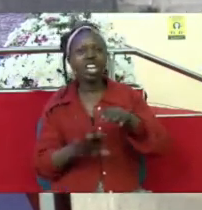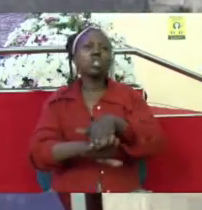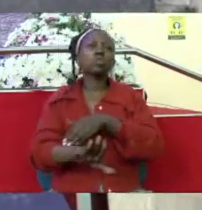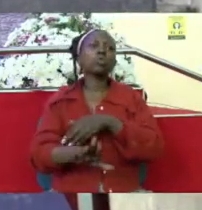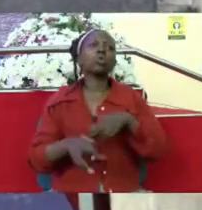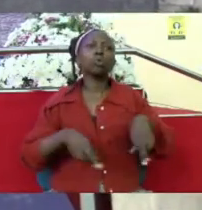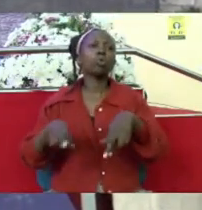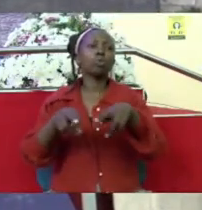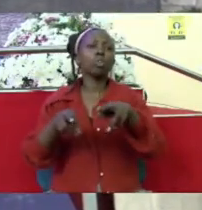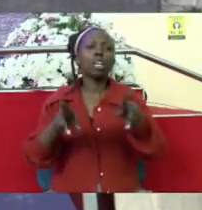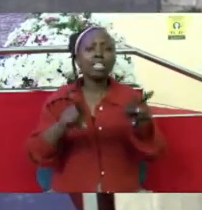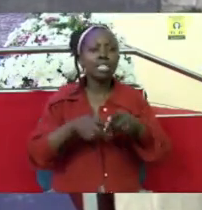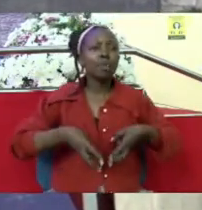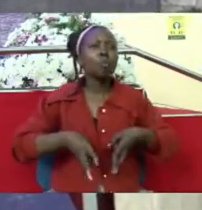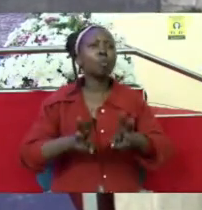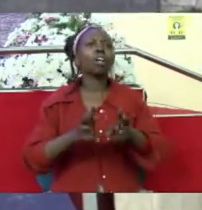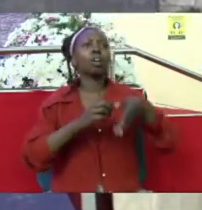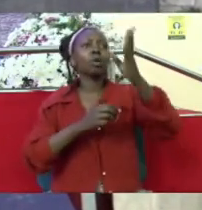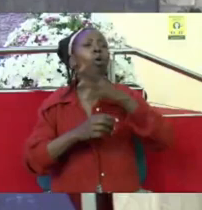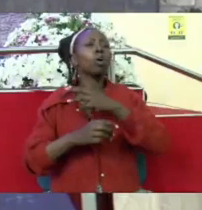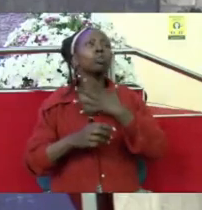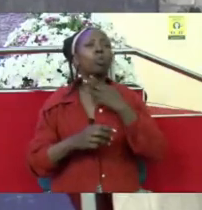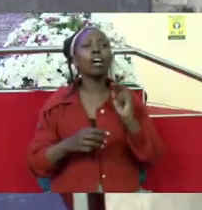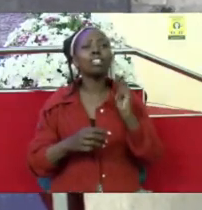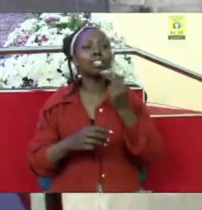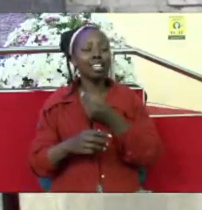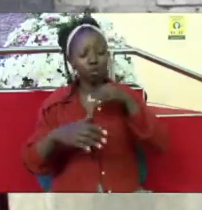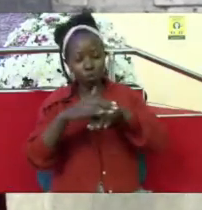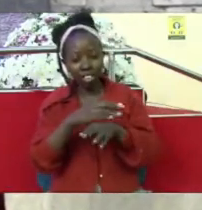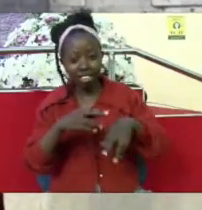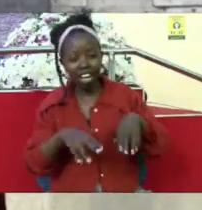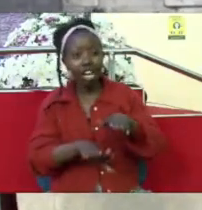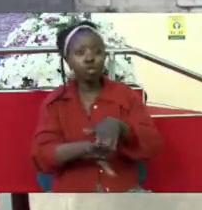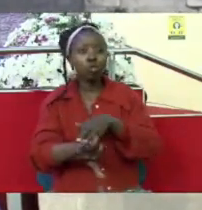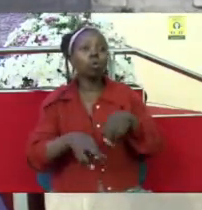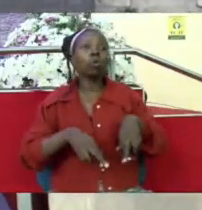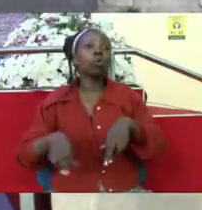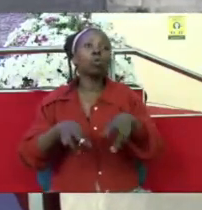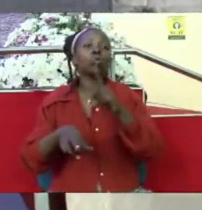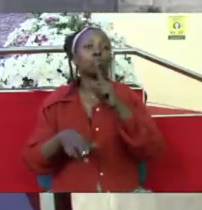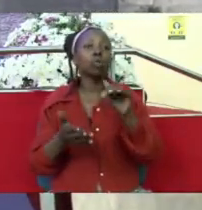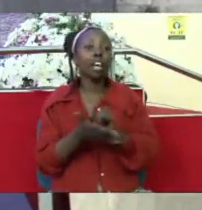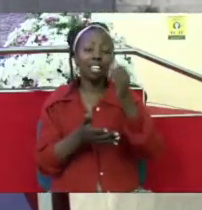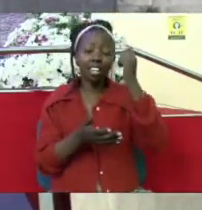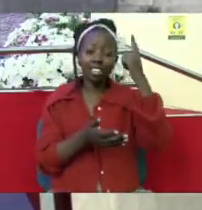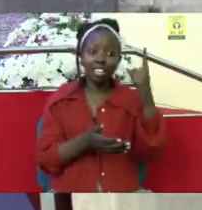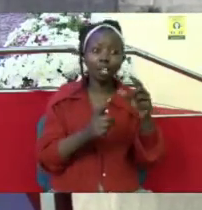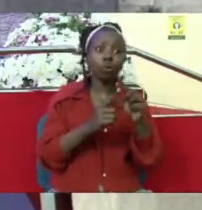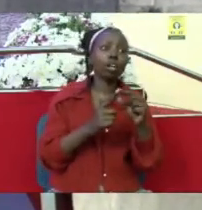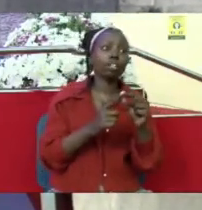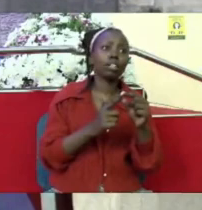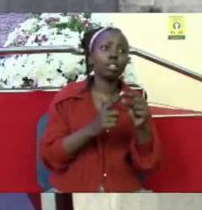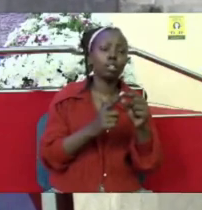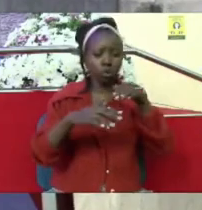get some facts of entrance. Na Paul anataka tujue jinsi, so that we can understand what he's talking about. Ili tuelewe anafanya nini. Entrance number 1.